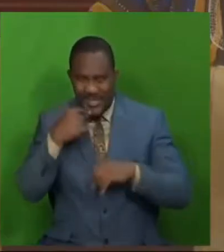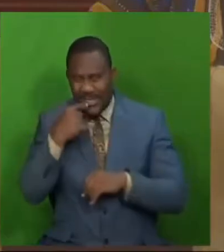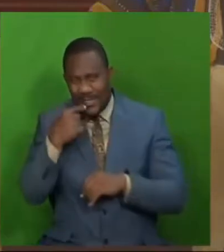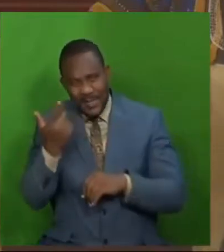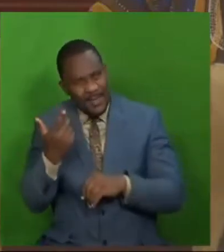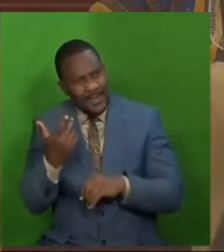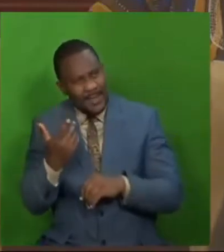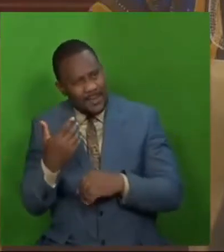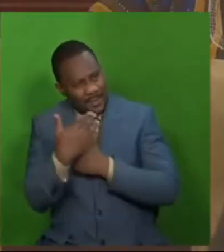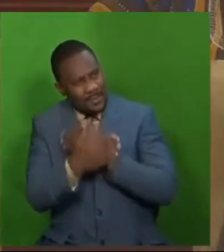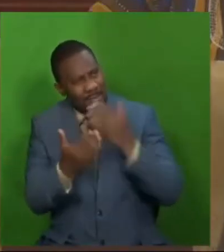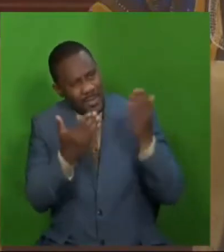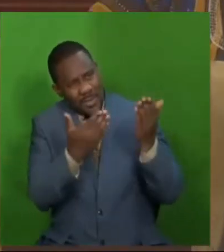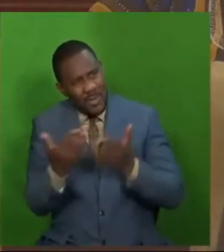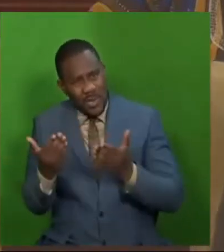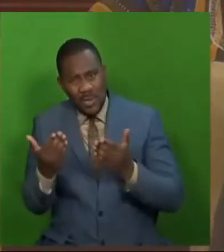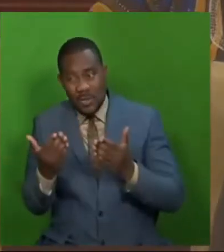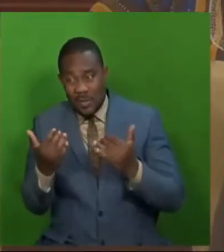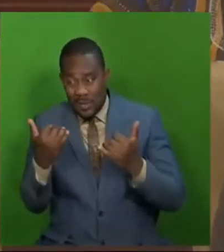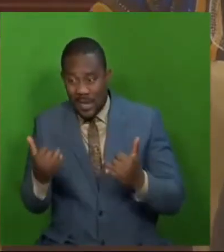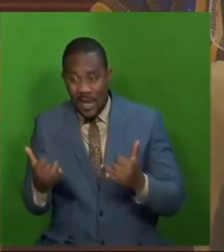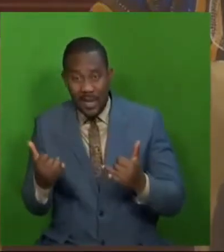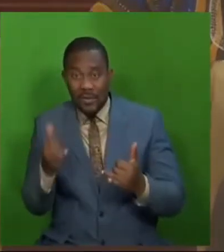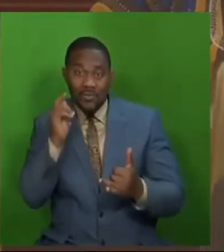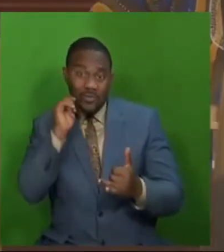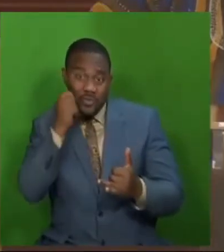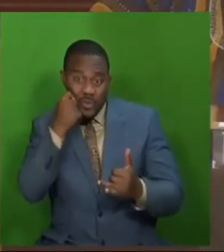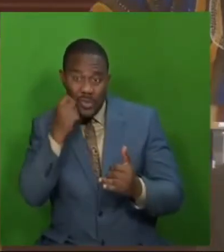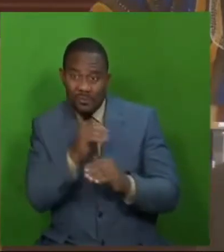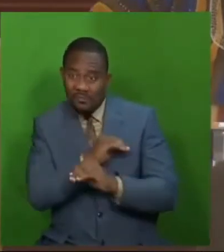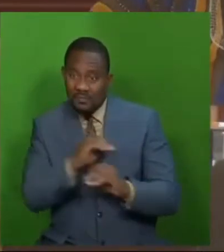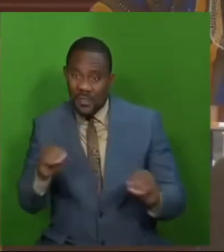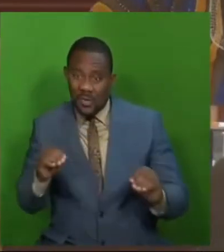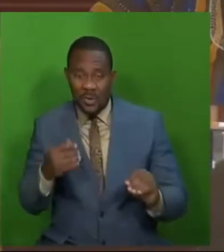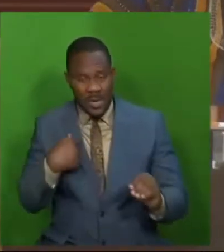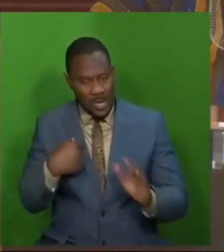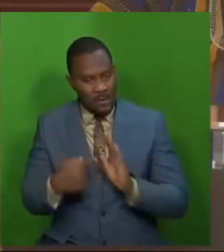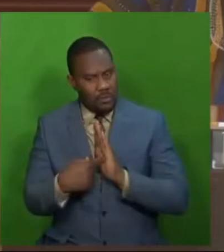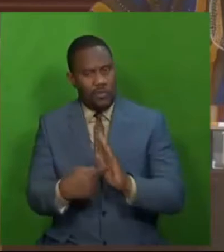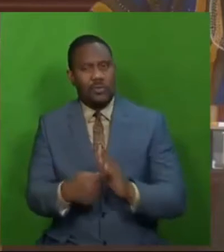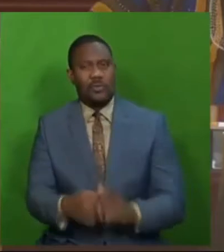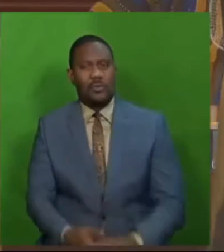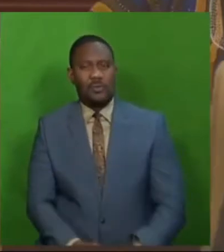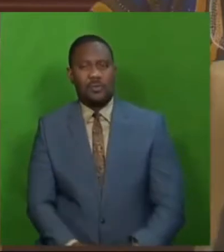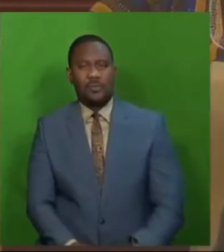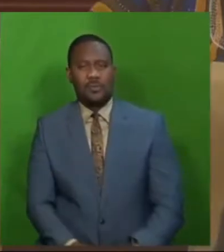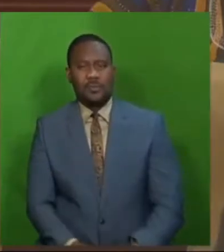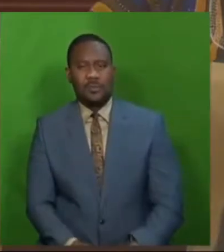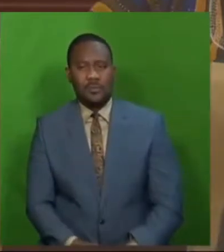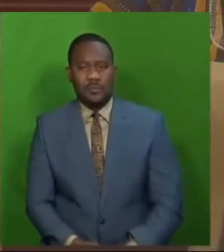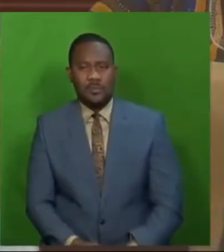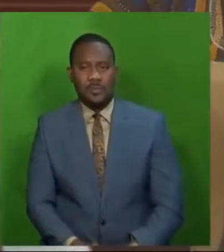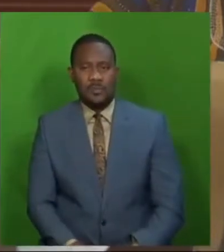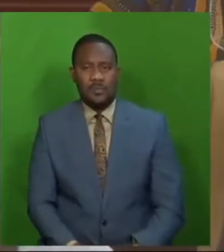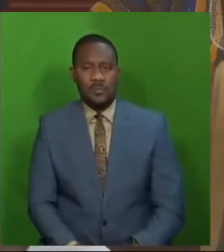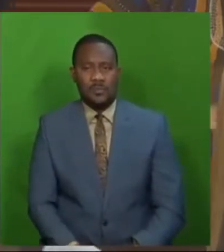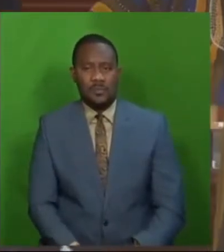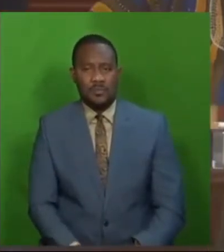is factually inaccurate. And I want to demonstrate to this House that the president was economical with the